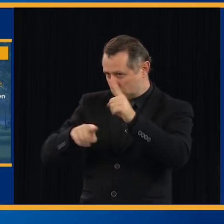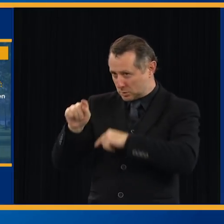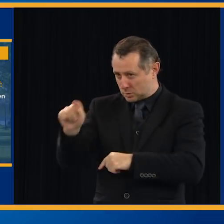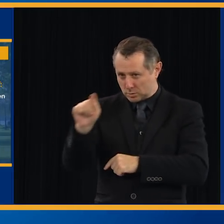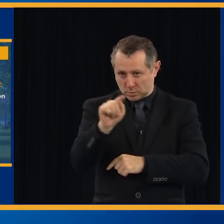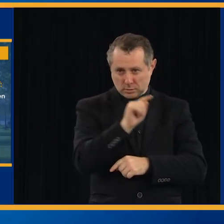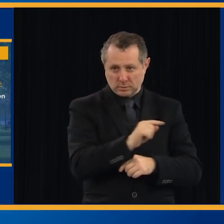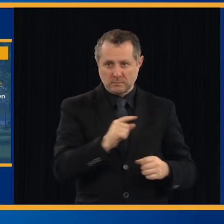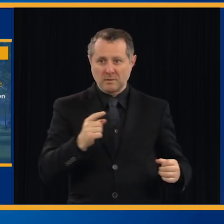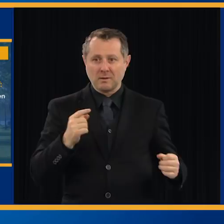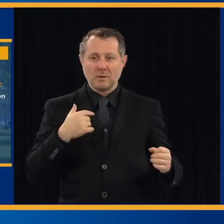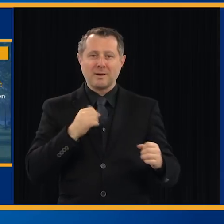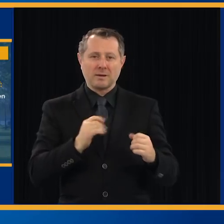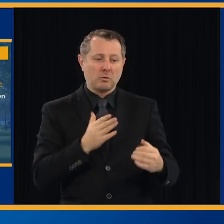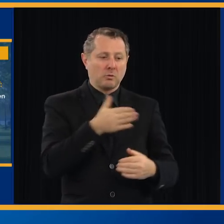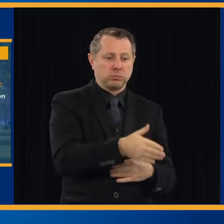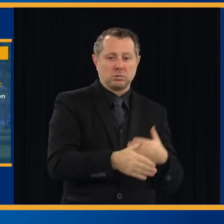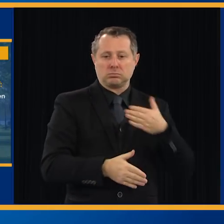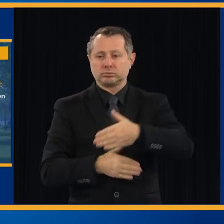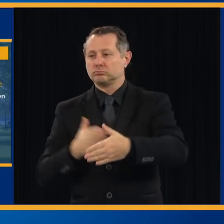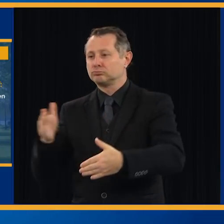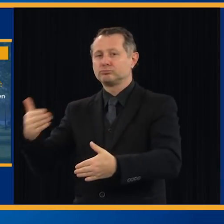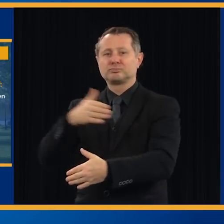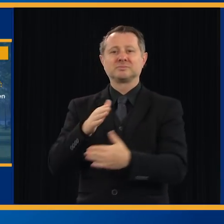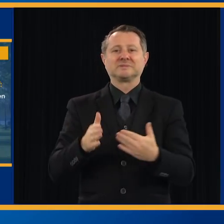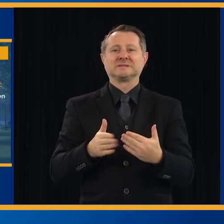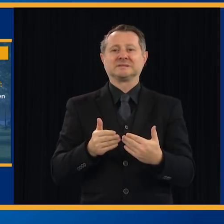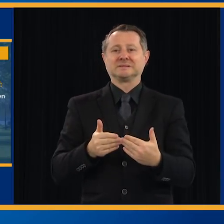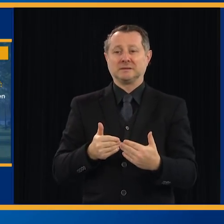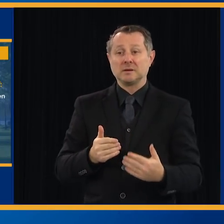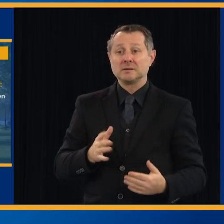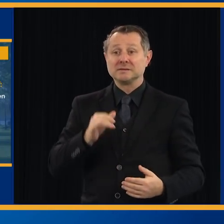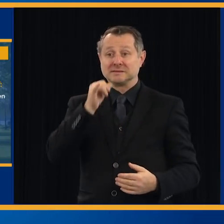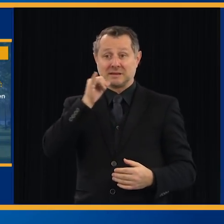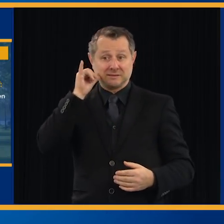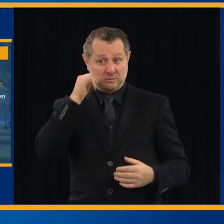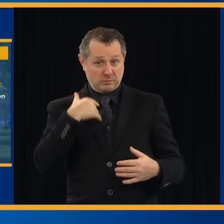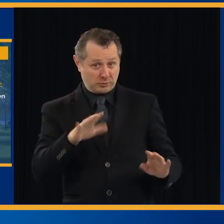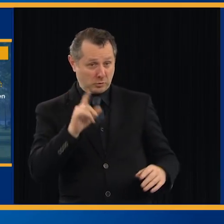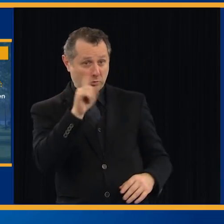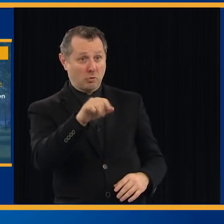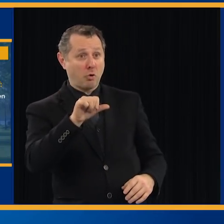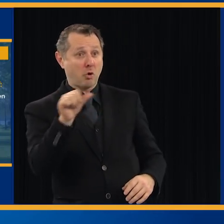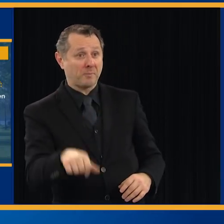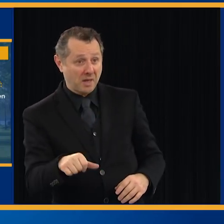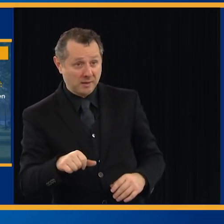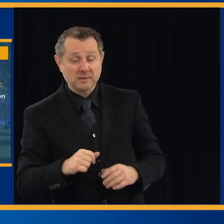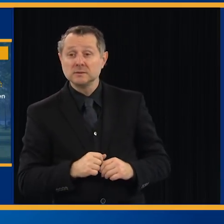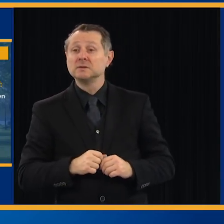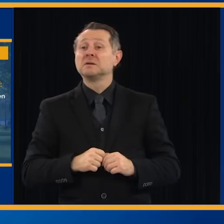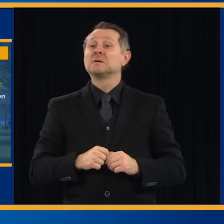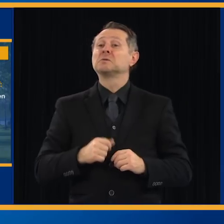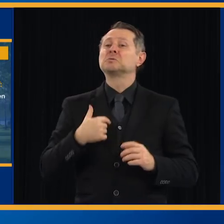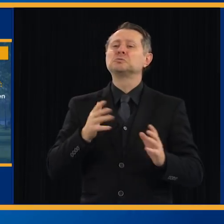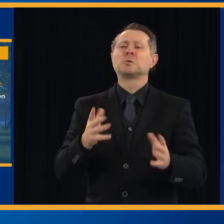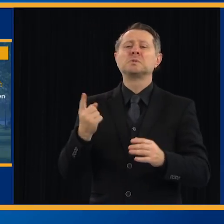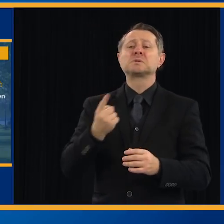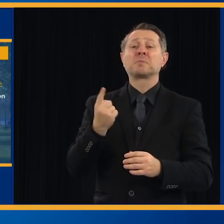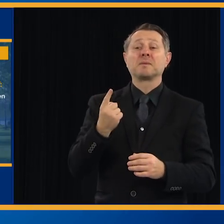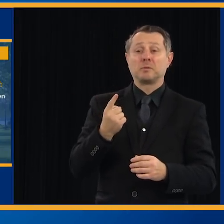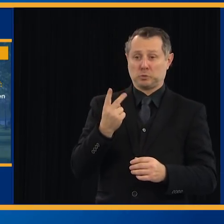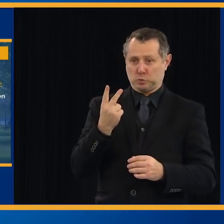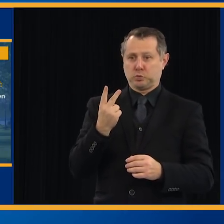another. I was in Albany yesterday, talked to a couple who drove up from